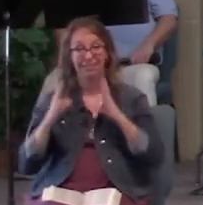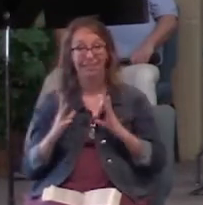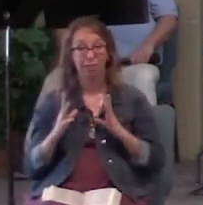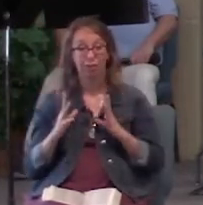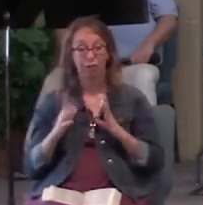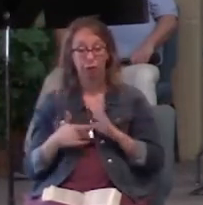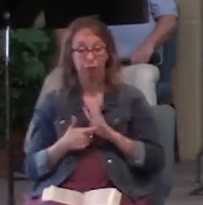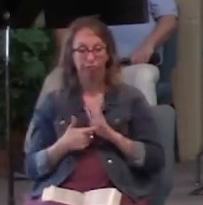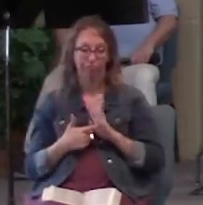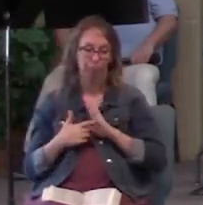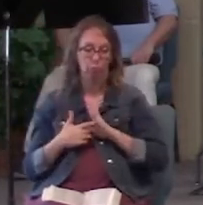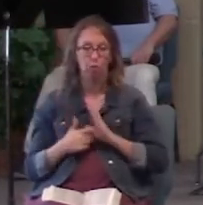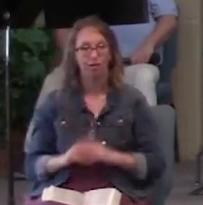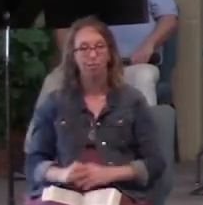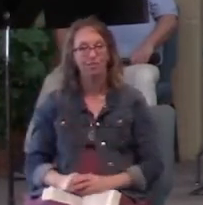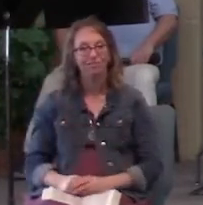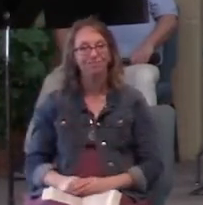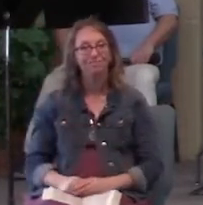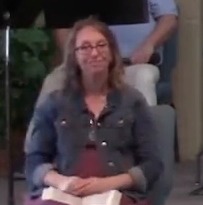demands,